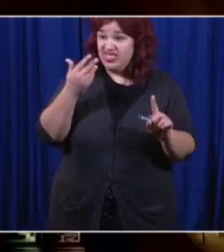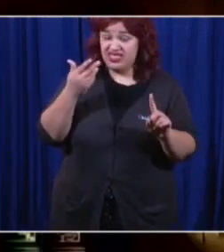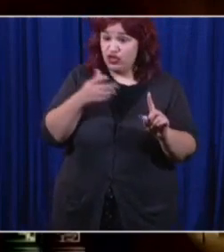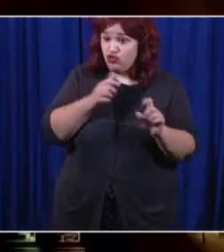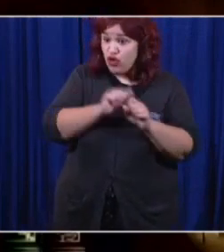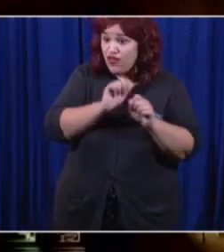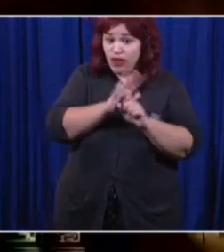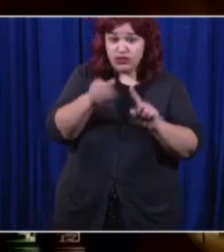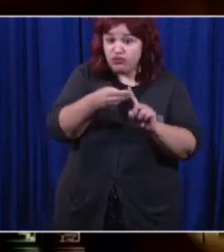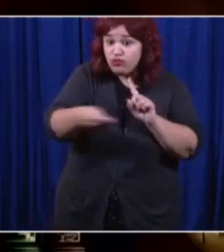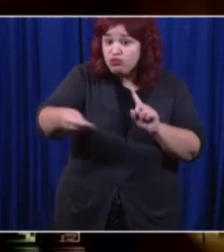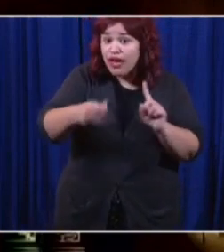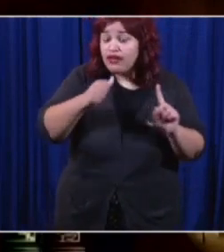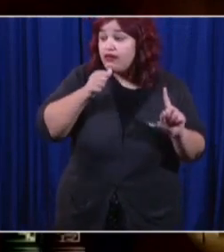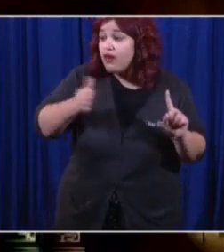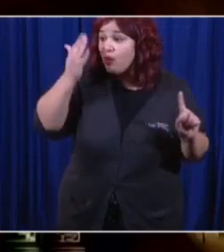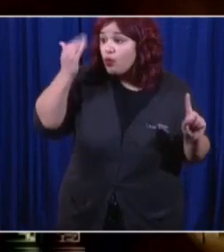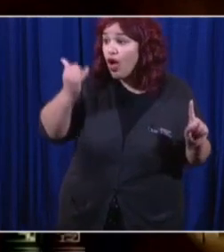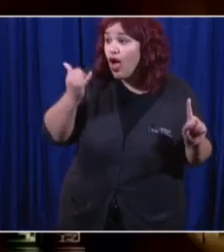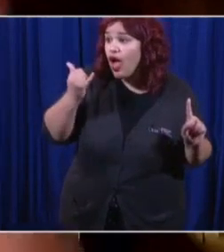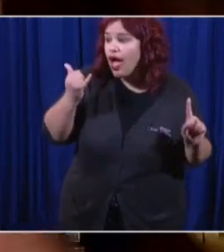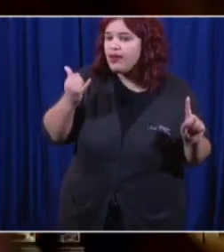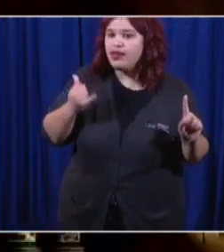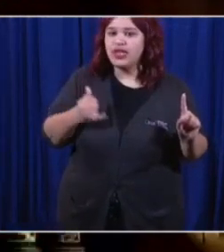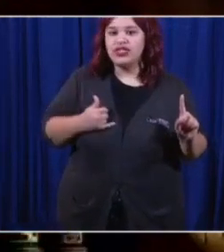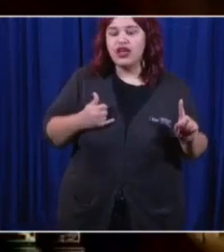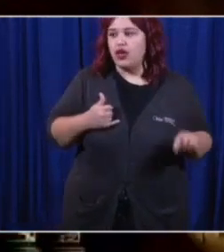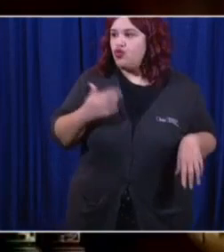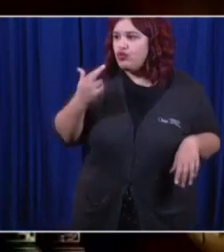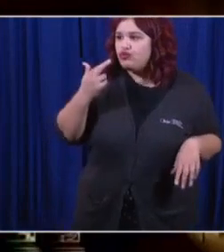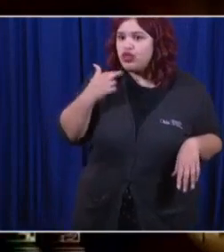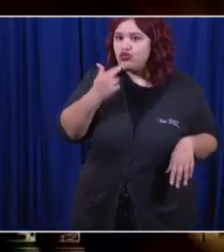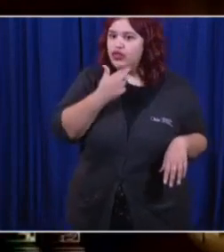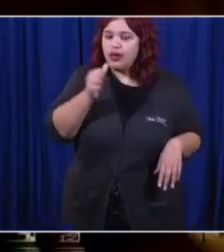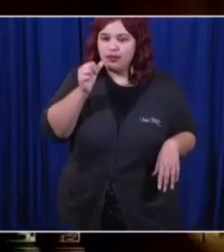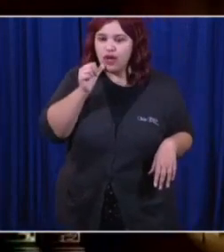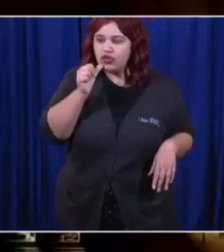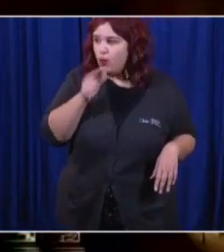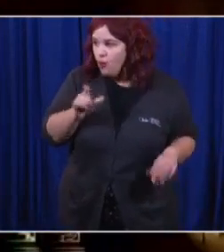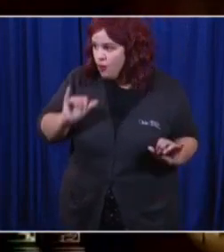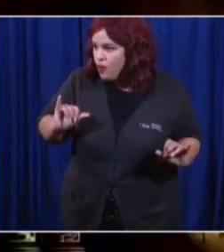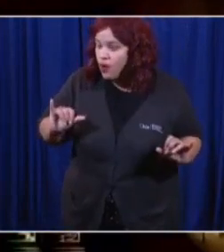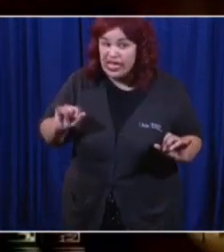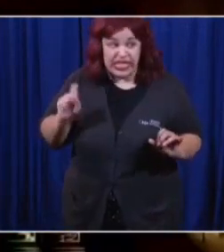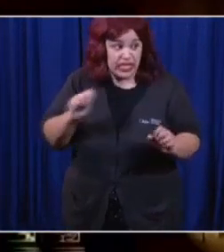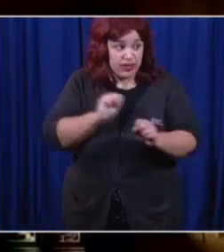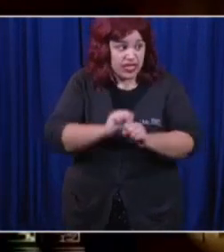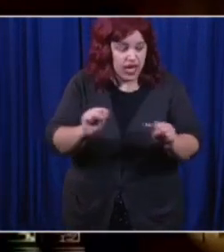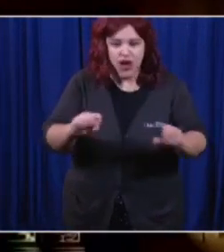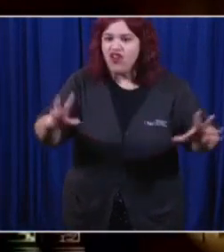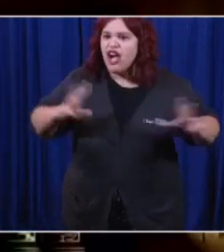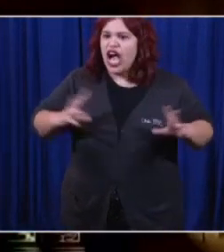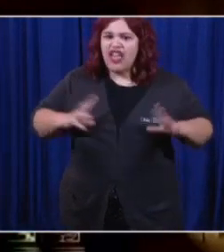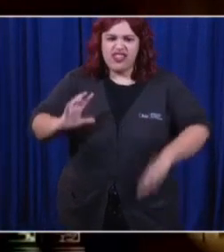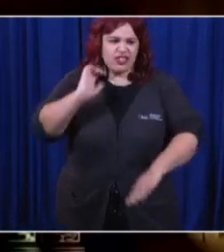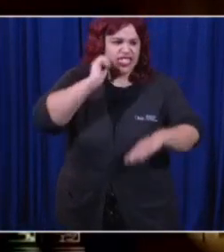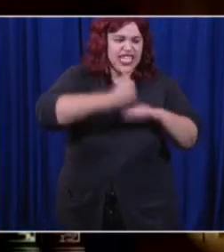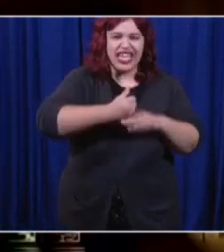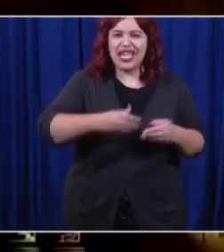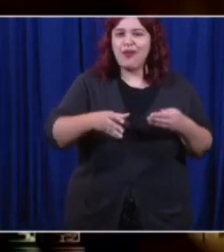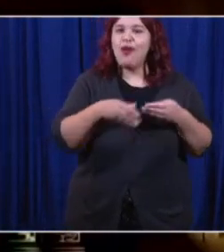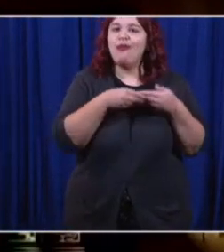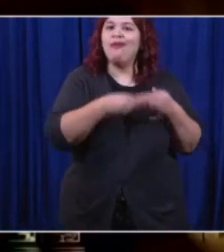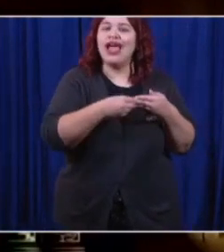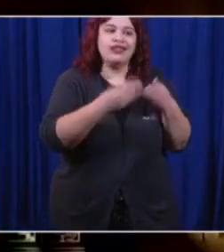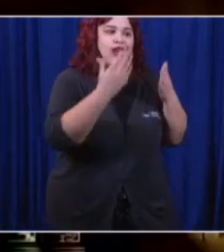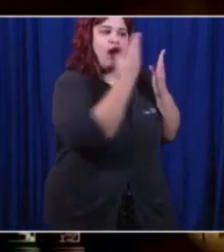restaurants are taking this seriously, separating tables, putting in plexiglass, staff are wearing masks, patrons are wearing masks when they're up and around